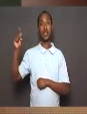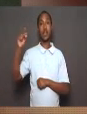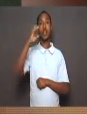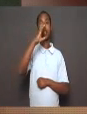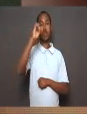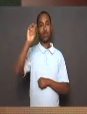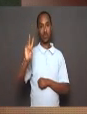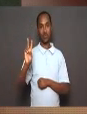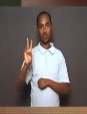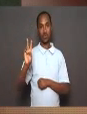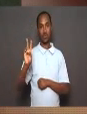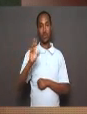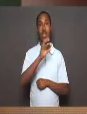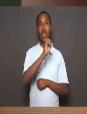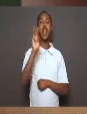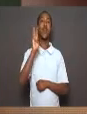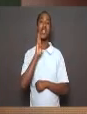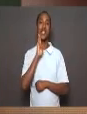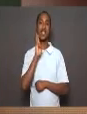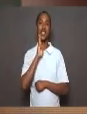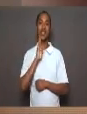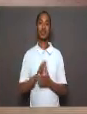carbon dioxide and water.